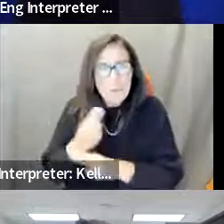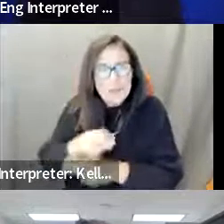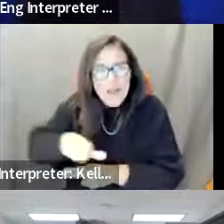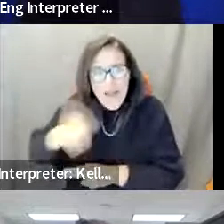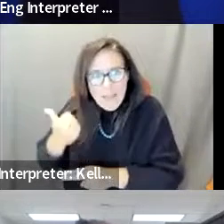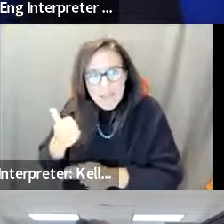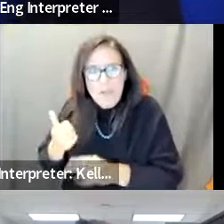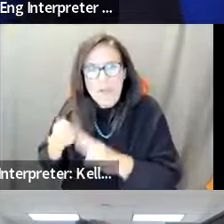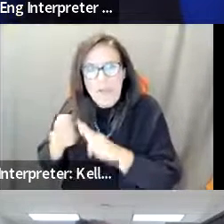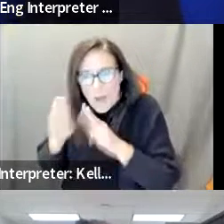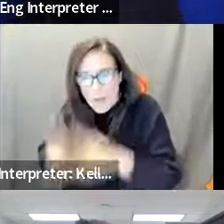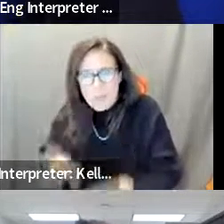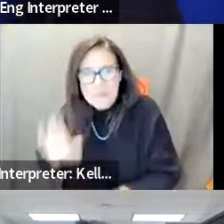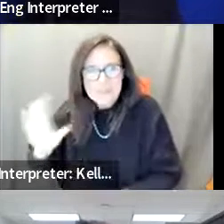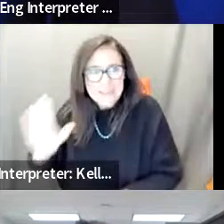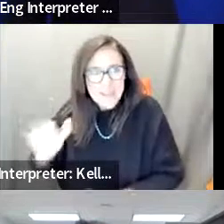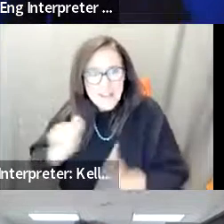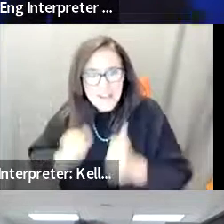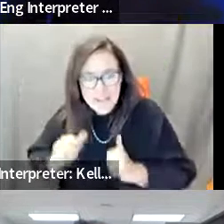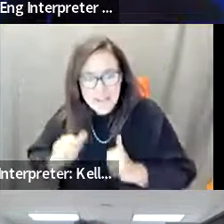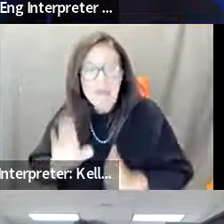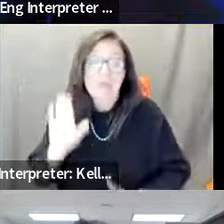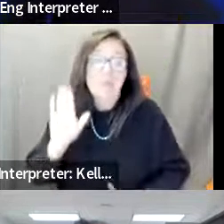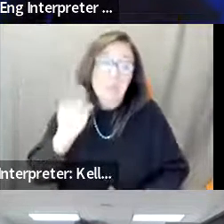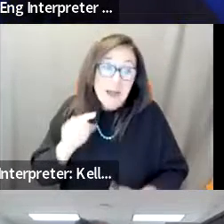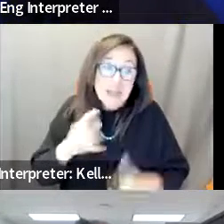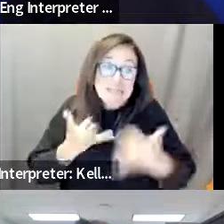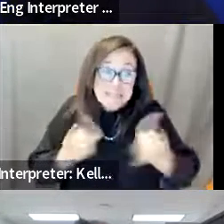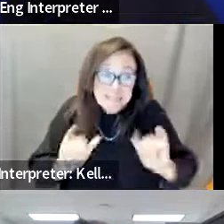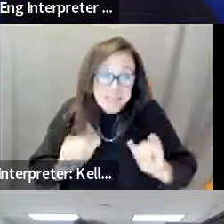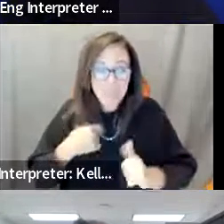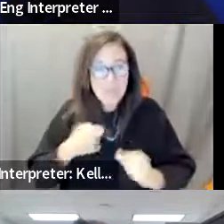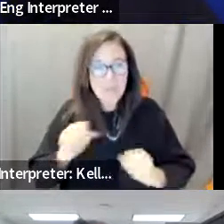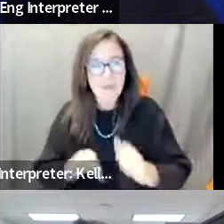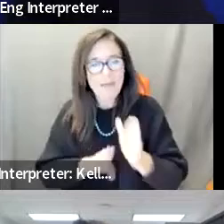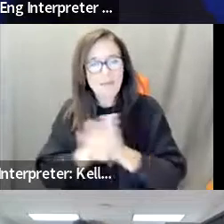creative forms of allyship and advocacy